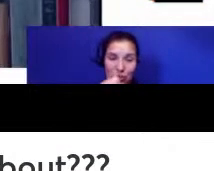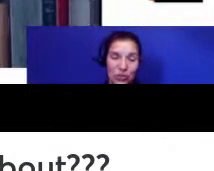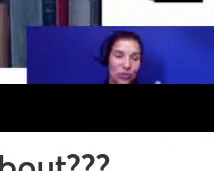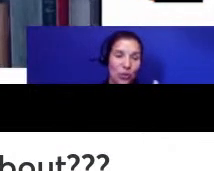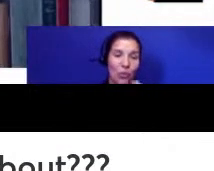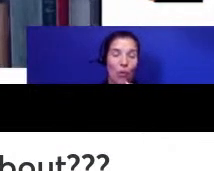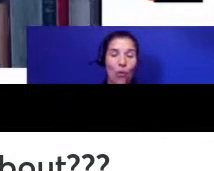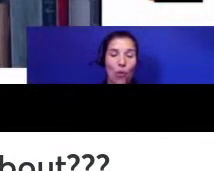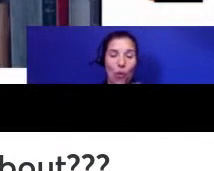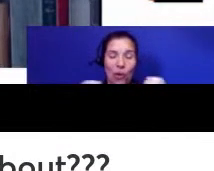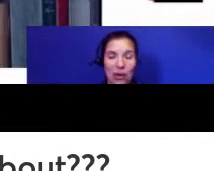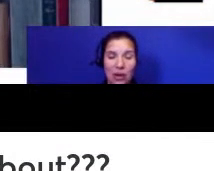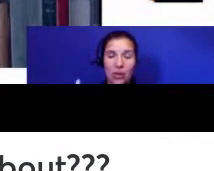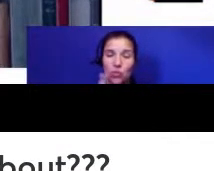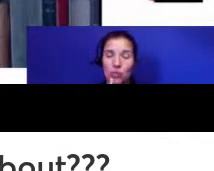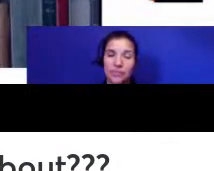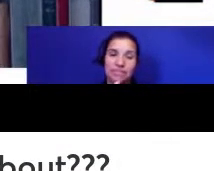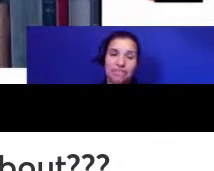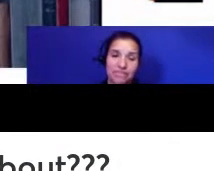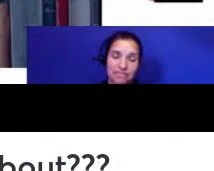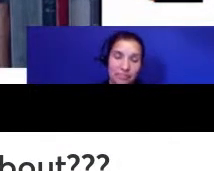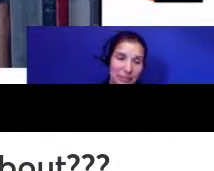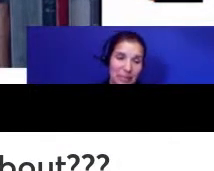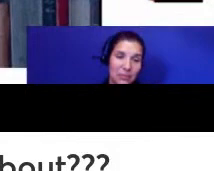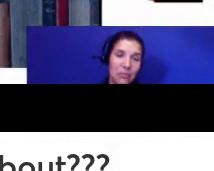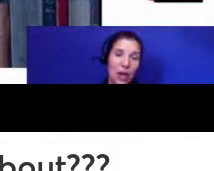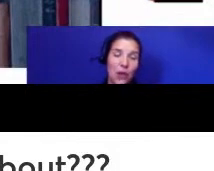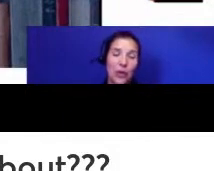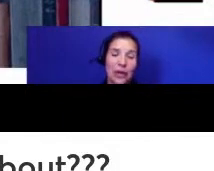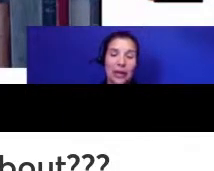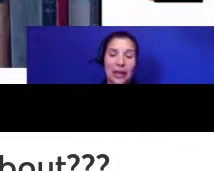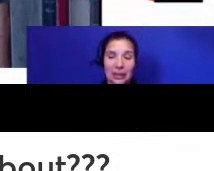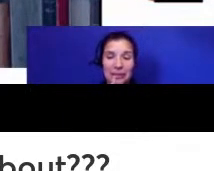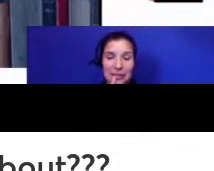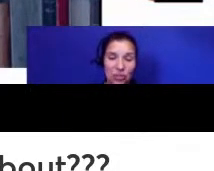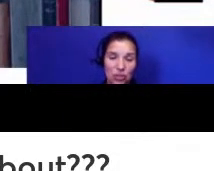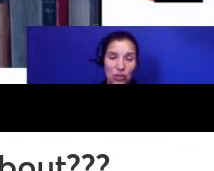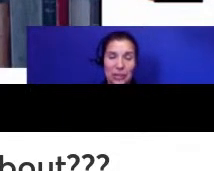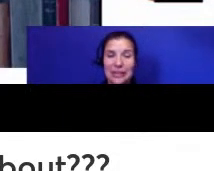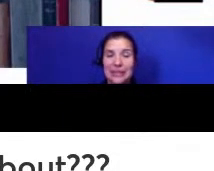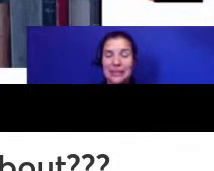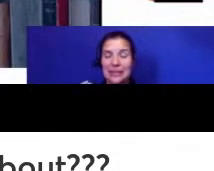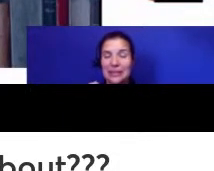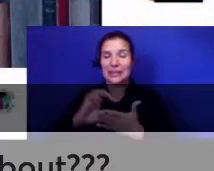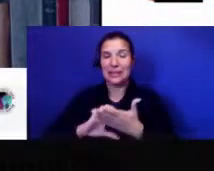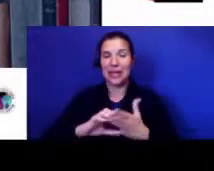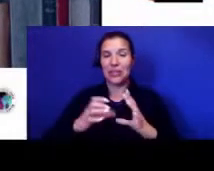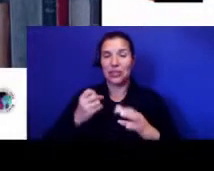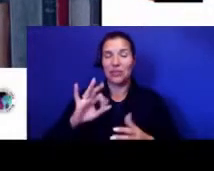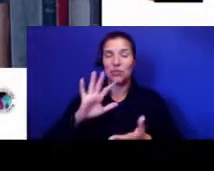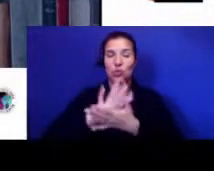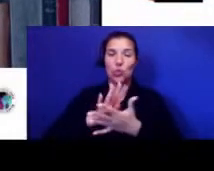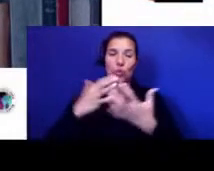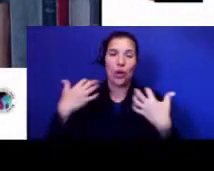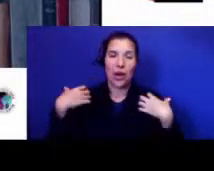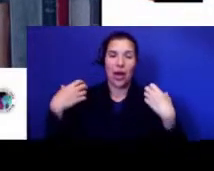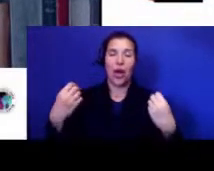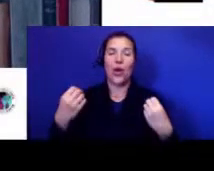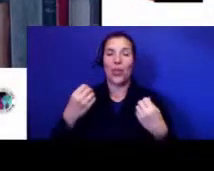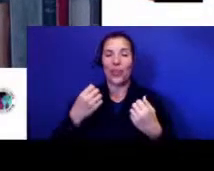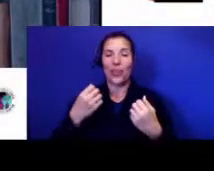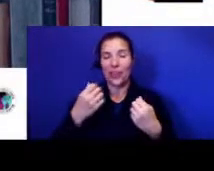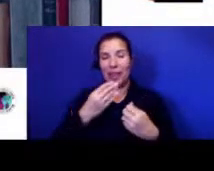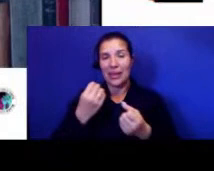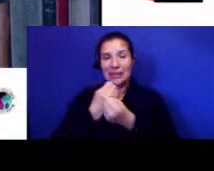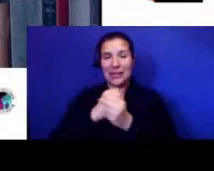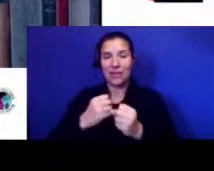has been deeply inspiring. As I share this section on school health and safety, I would love for folks to be thinking about